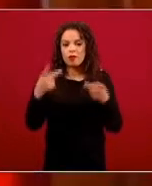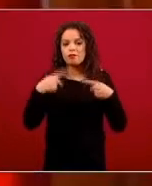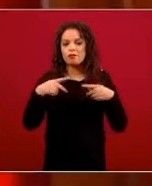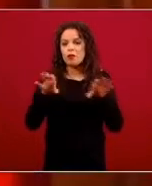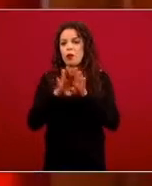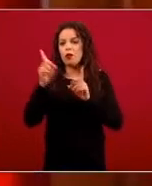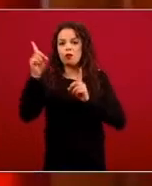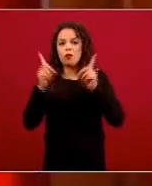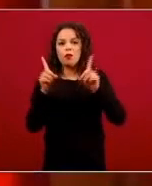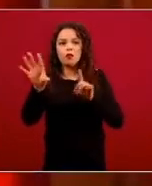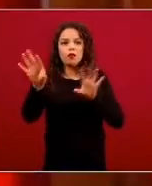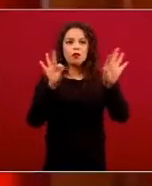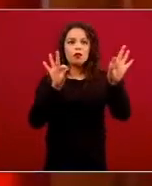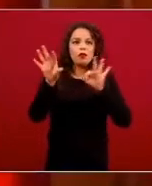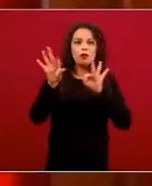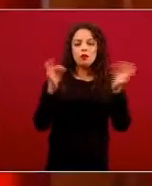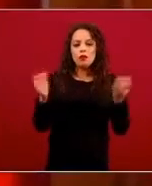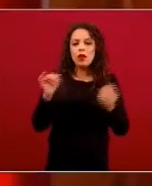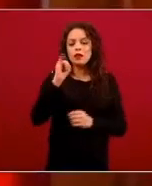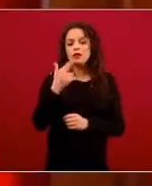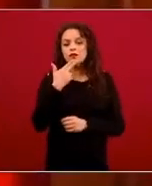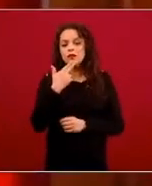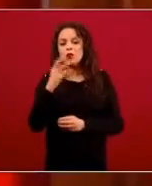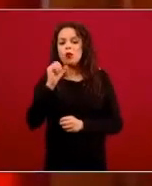what information is true.